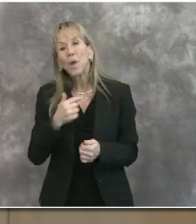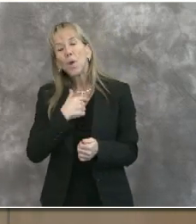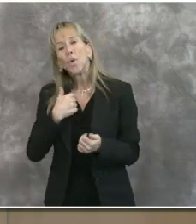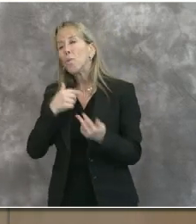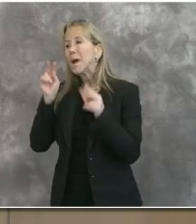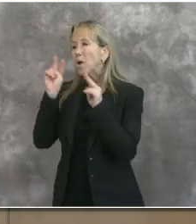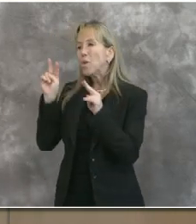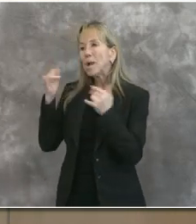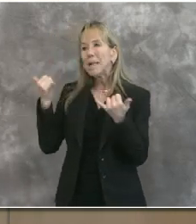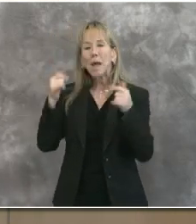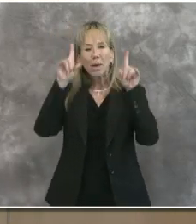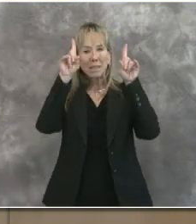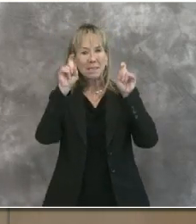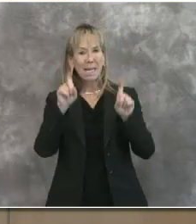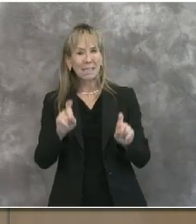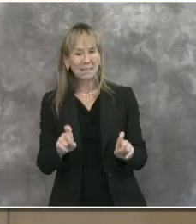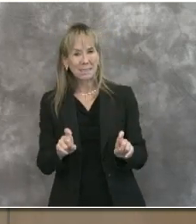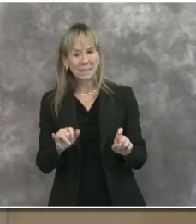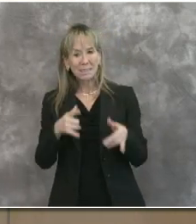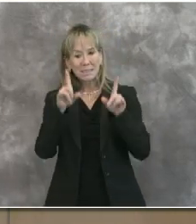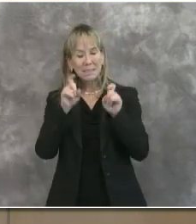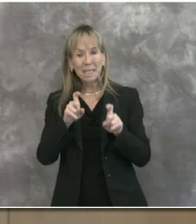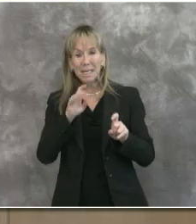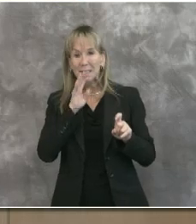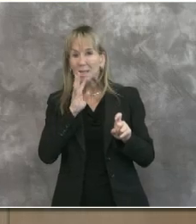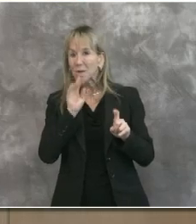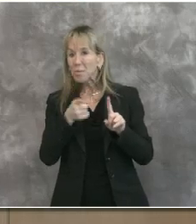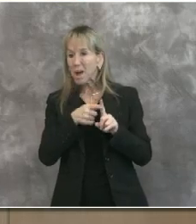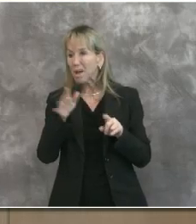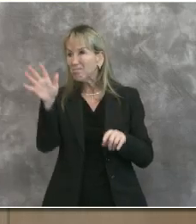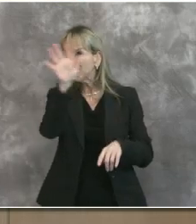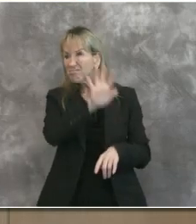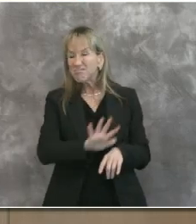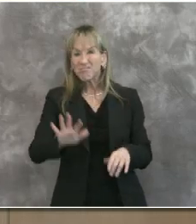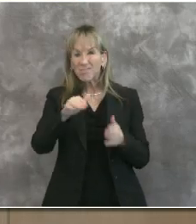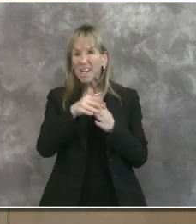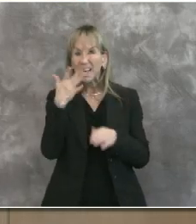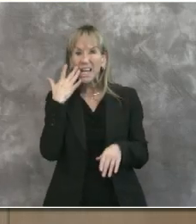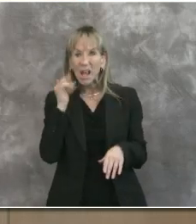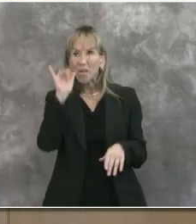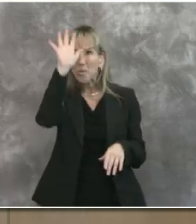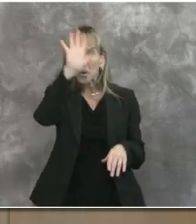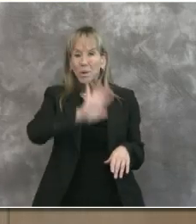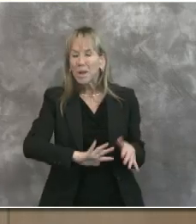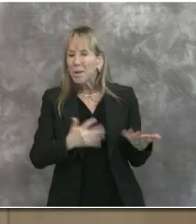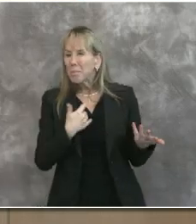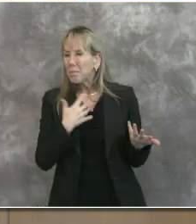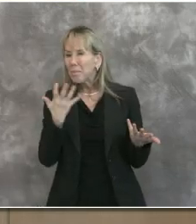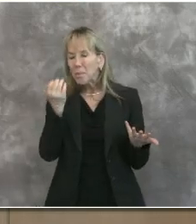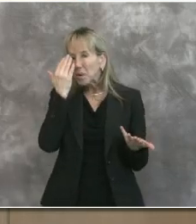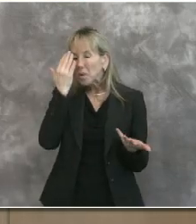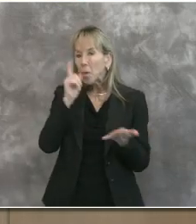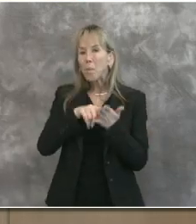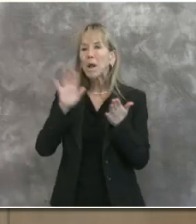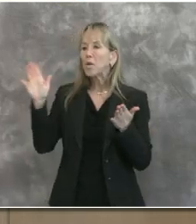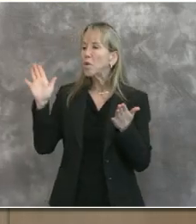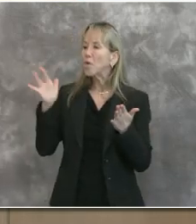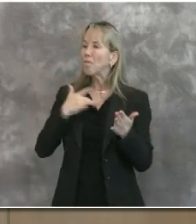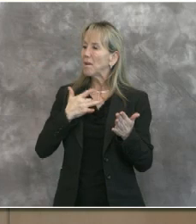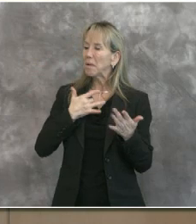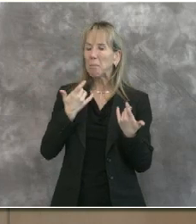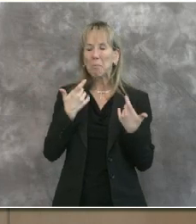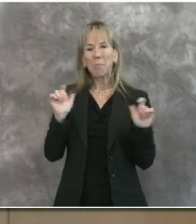looking at testing the situation on the ground across the state, and I just wanted to hear from you, what is your biggest challenge